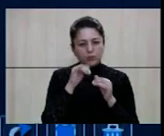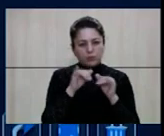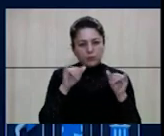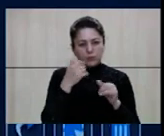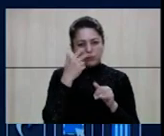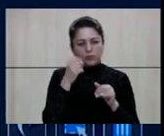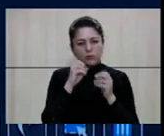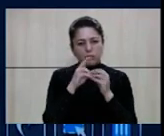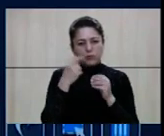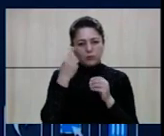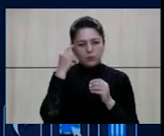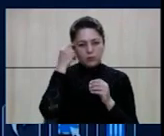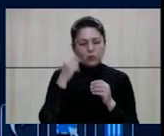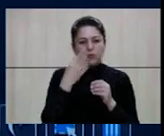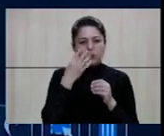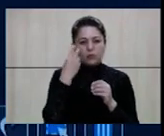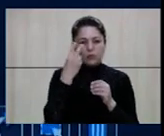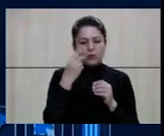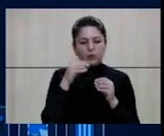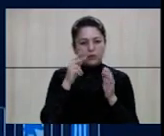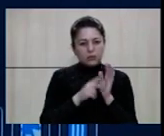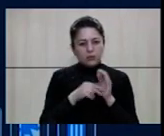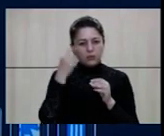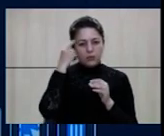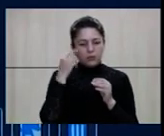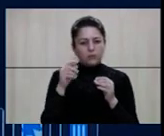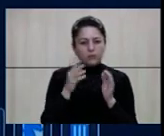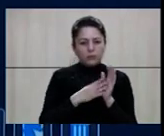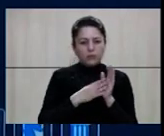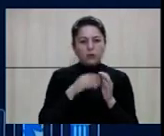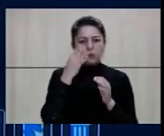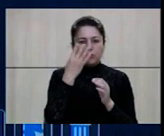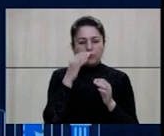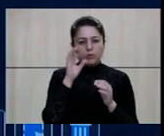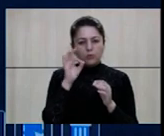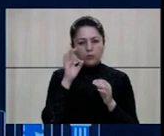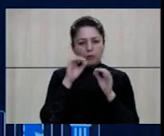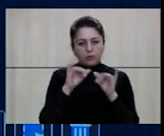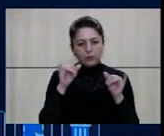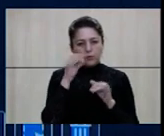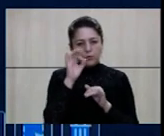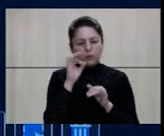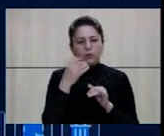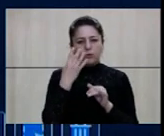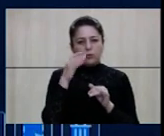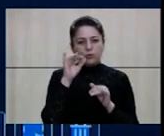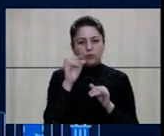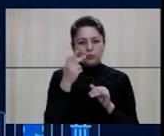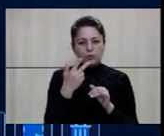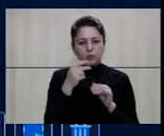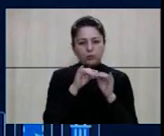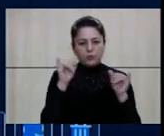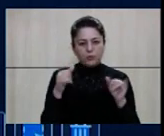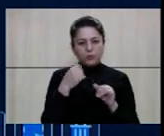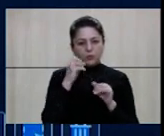dilda, 4 ni 2 ga ko'paytirsak 8 dildagi bilan 9, 4 ni 0 ga ko'paytirsak 0, 4 ni 3 ga ko'paytirsak 12